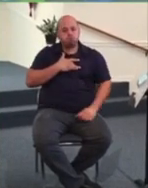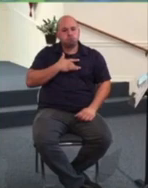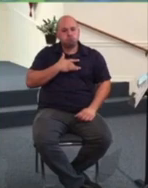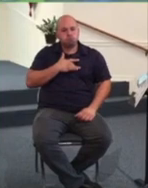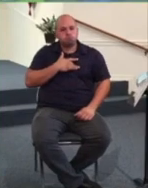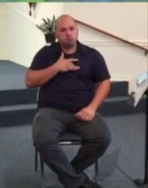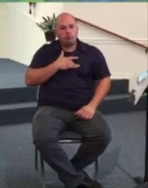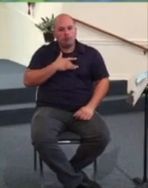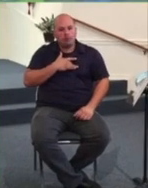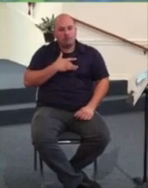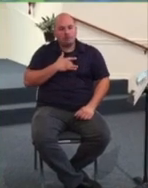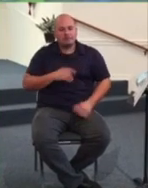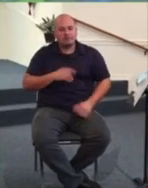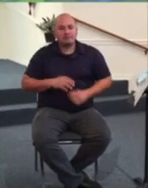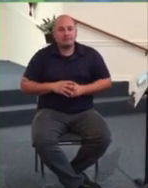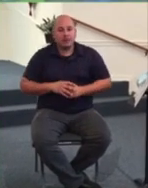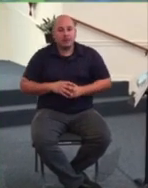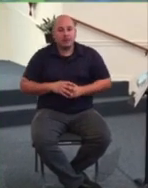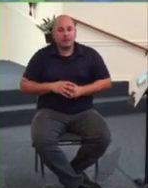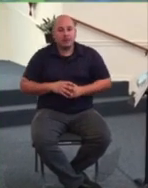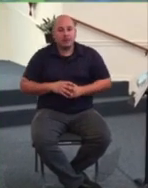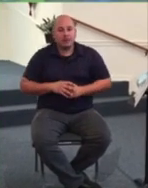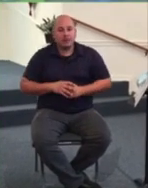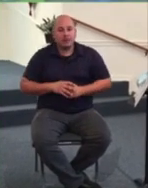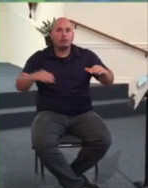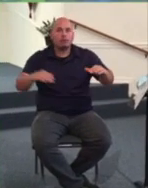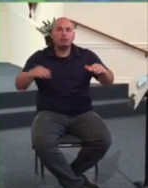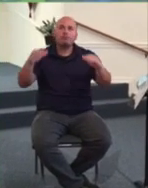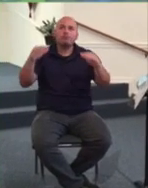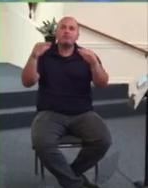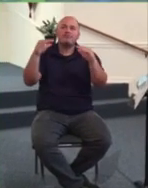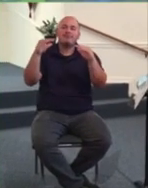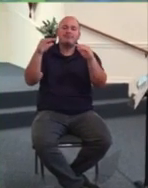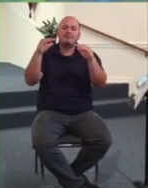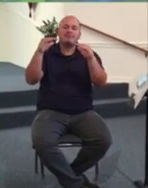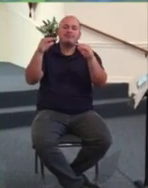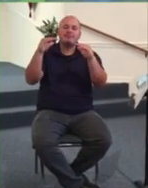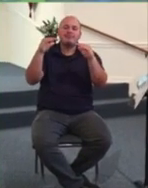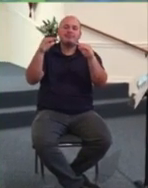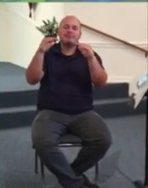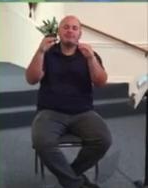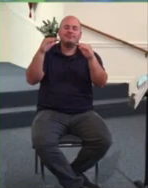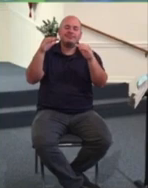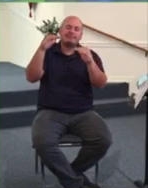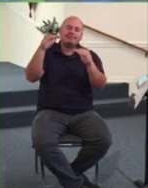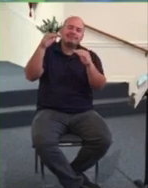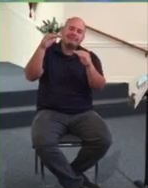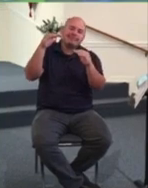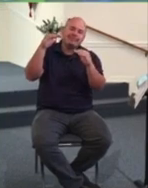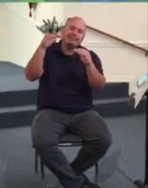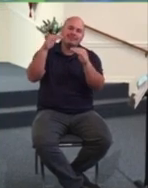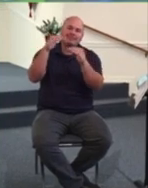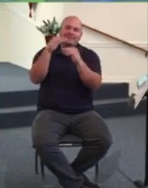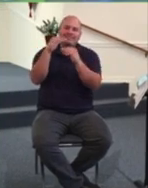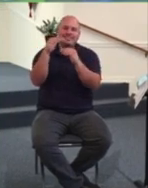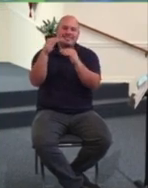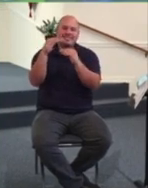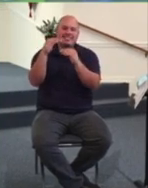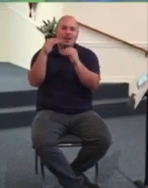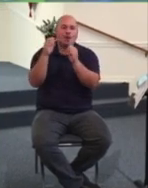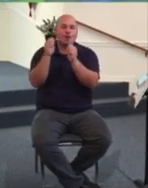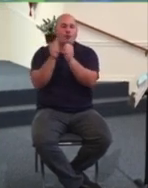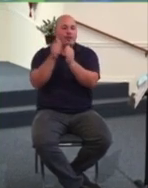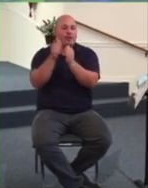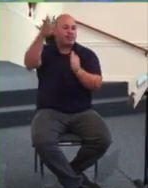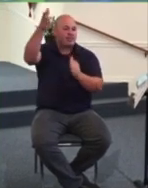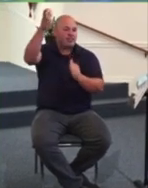High, doing what our Heavenly Father does, showing our love to others as he shows